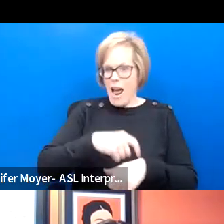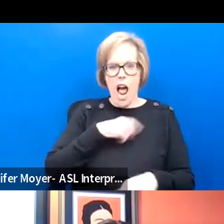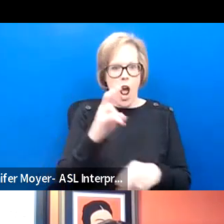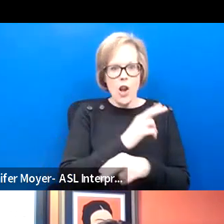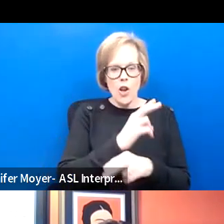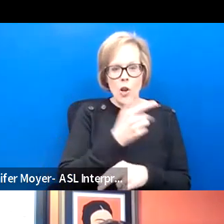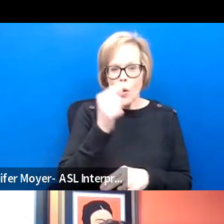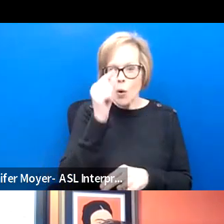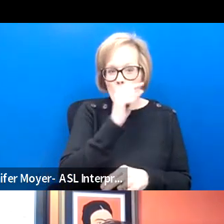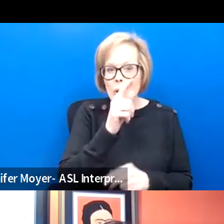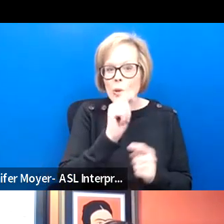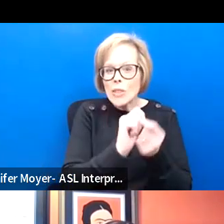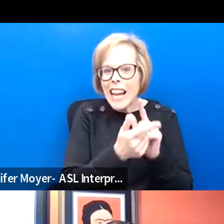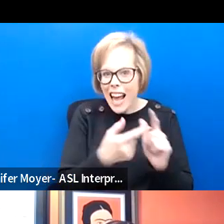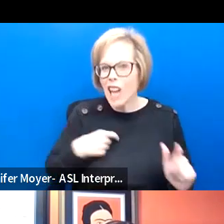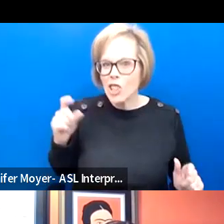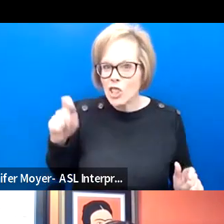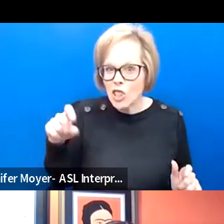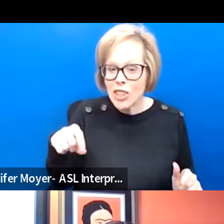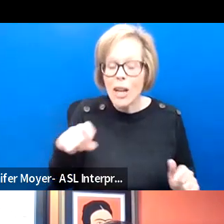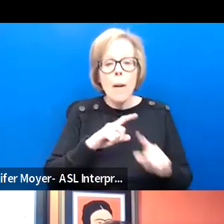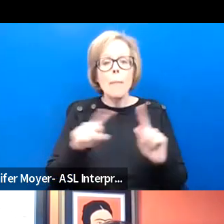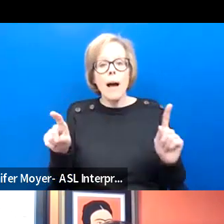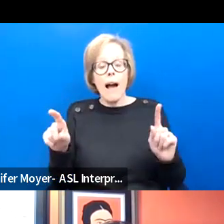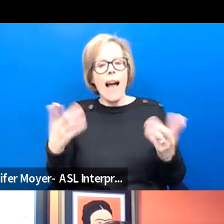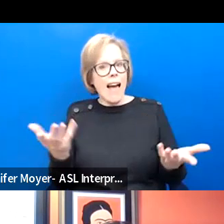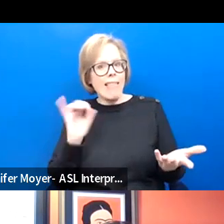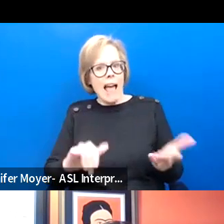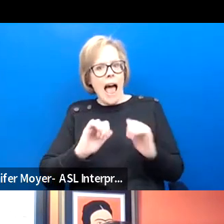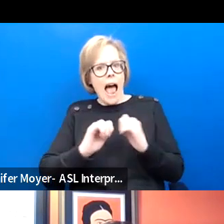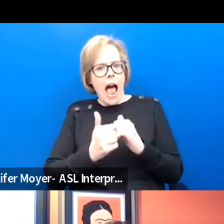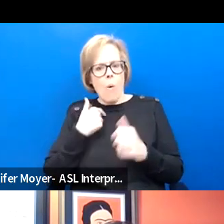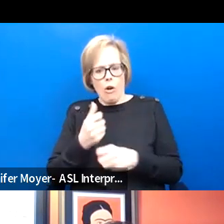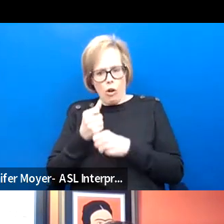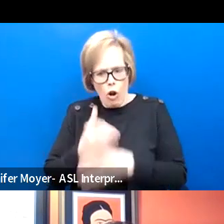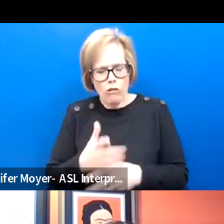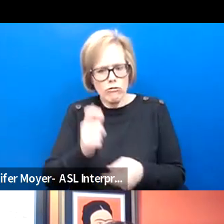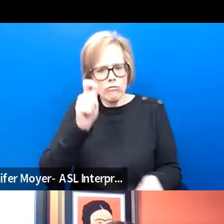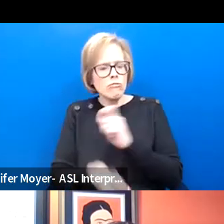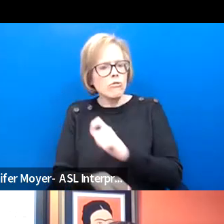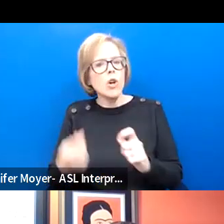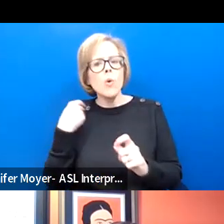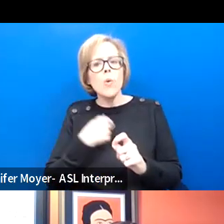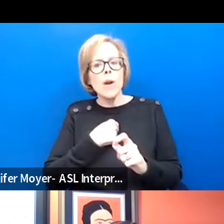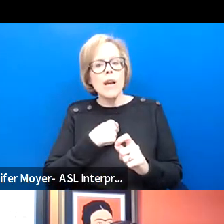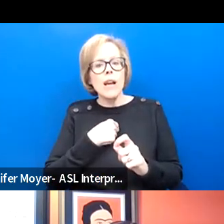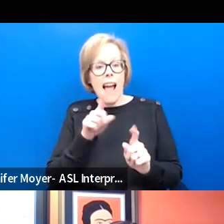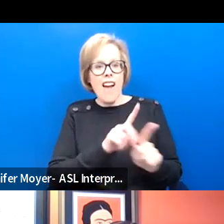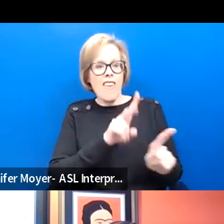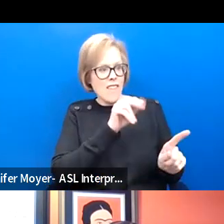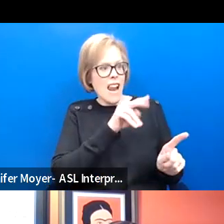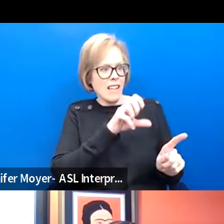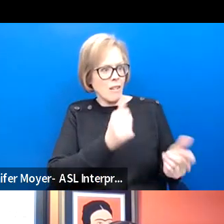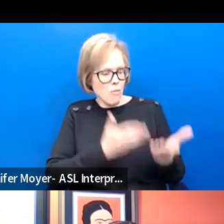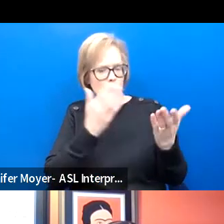SIRS on myself. But yeah, that's how we get things to change. We have a really great, as Vanessa pointed out, we have a really great,